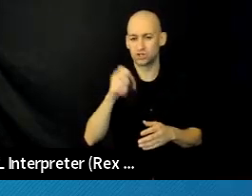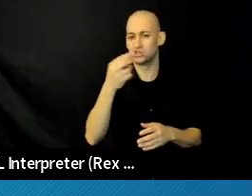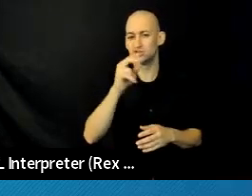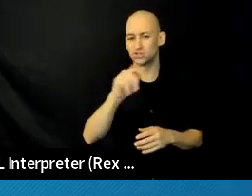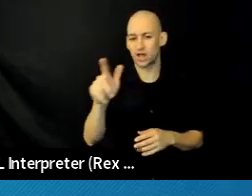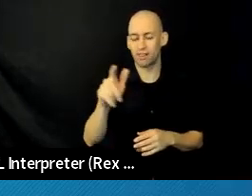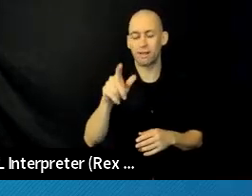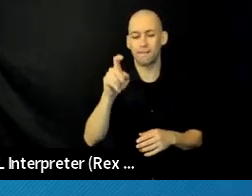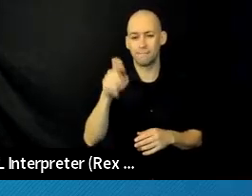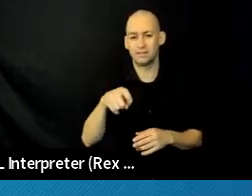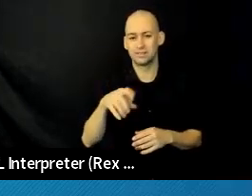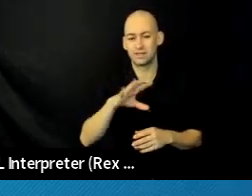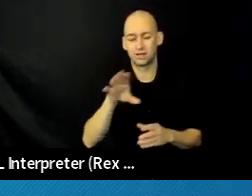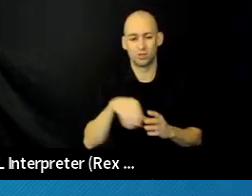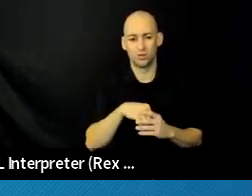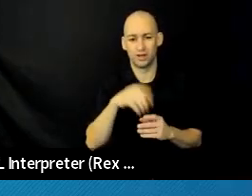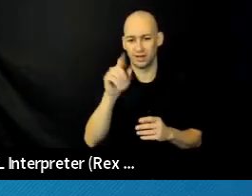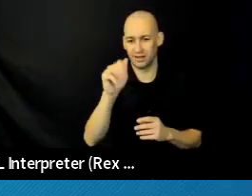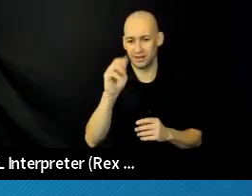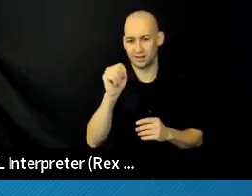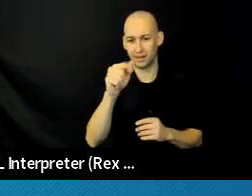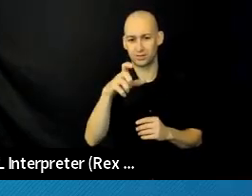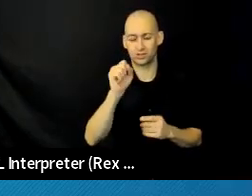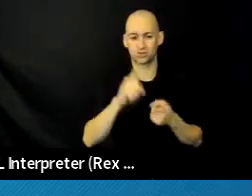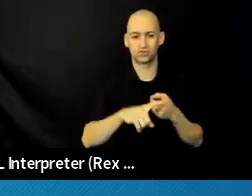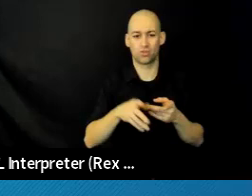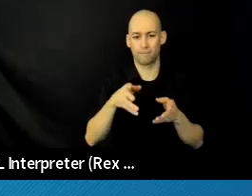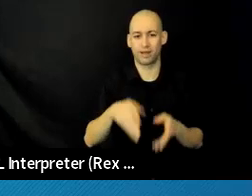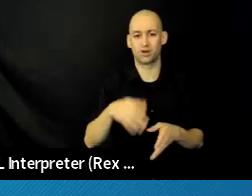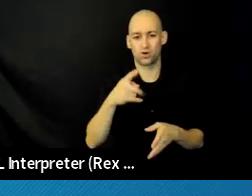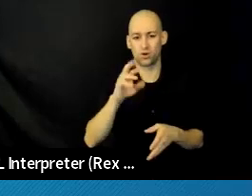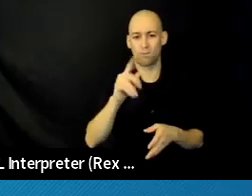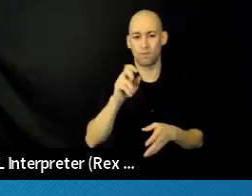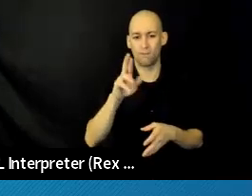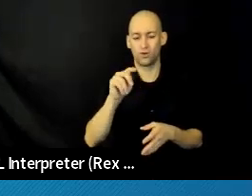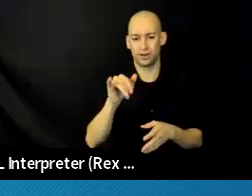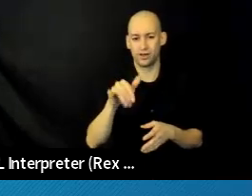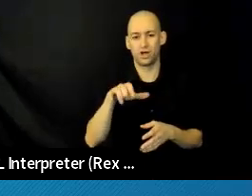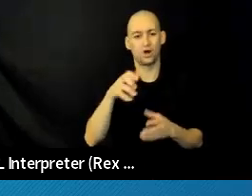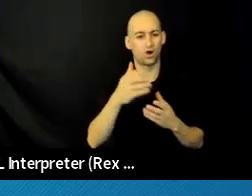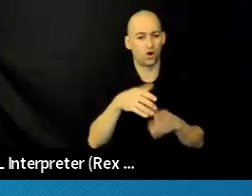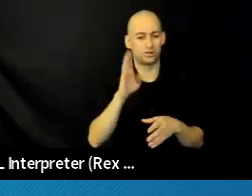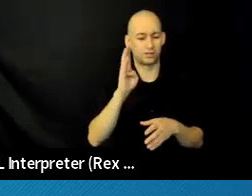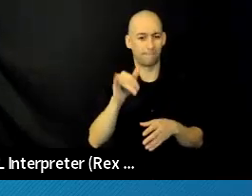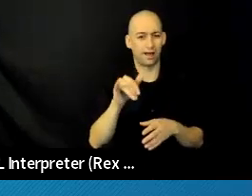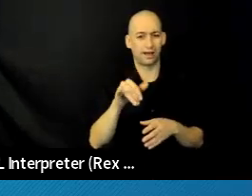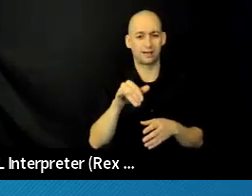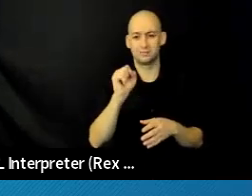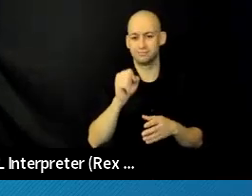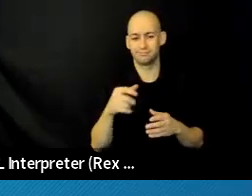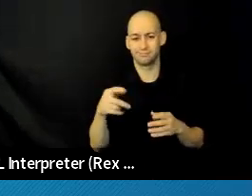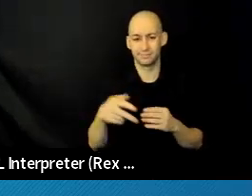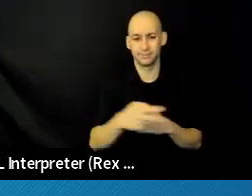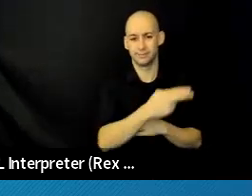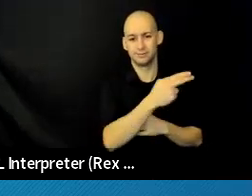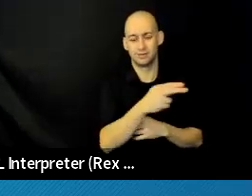must include damages to the remainder property caused either by the severance of